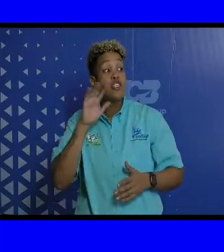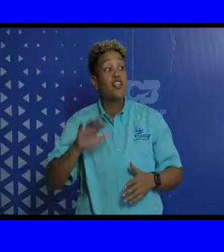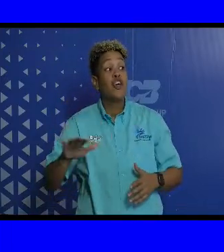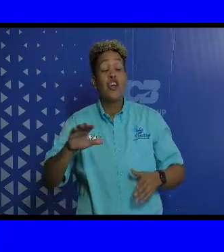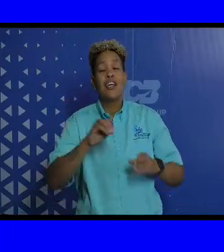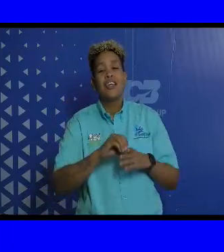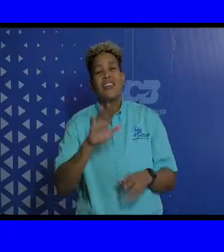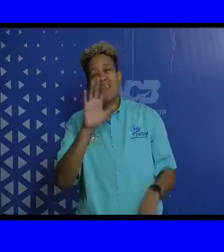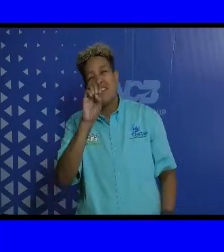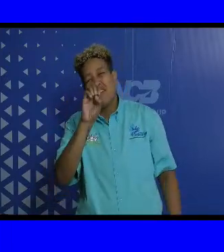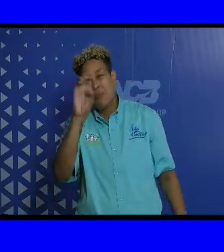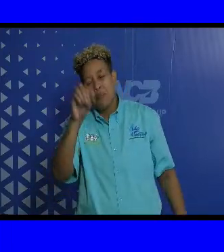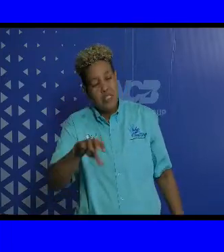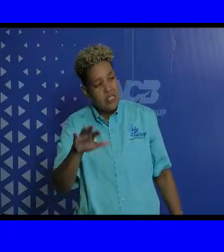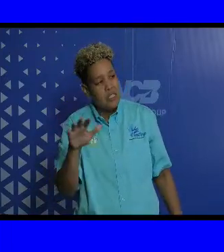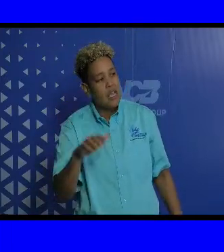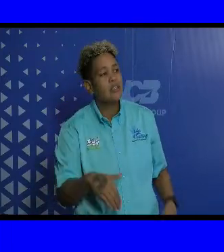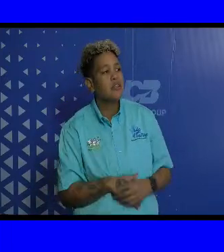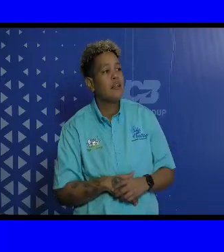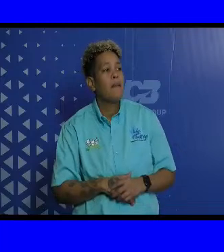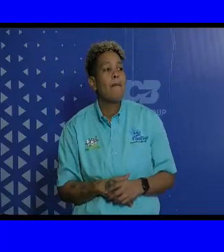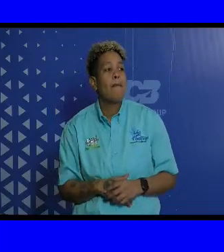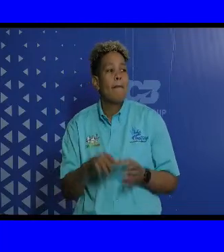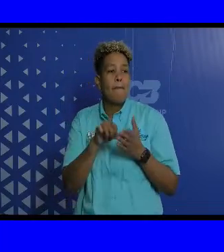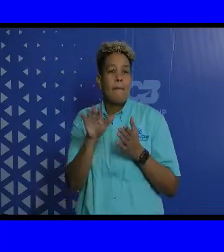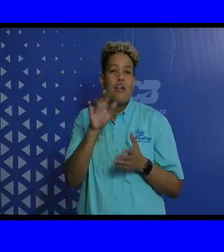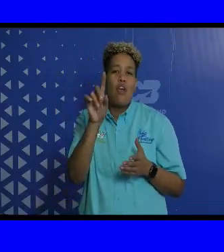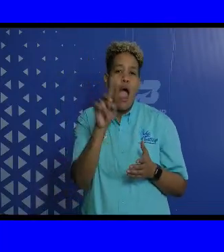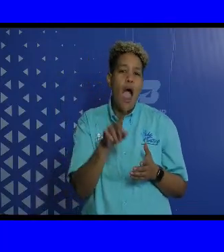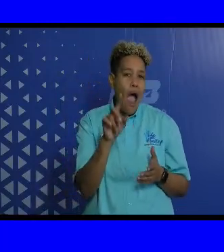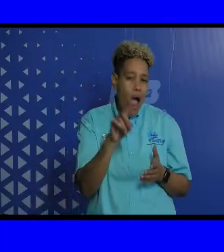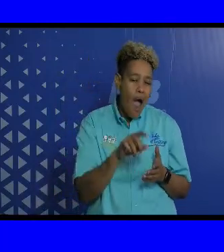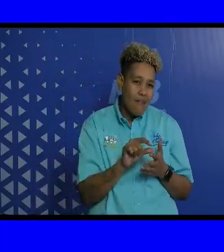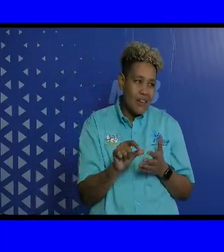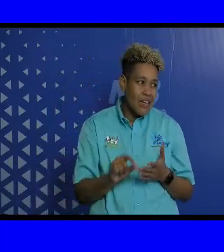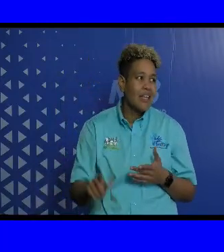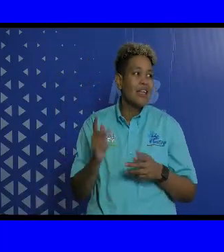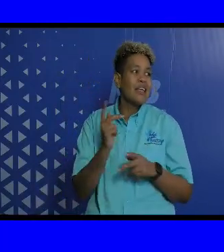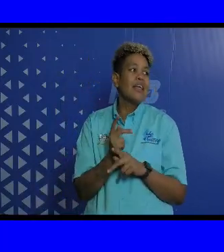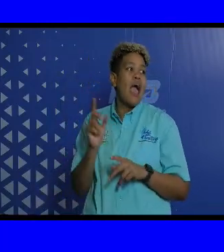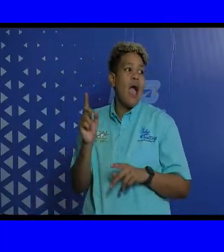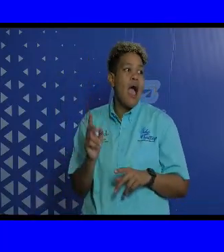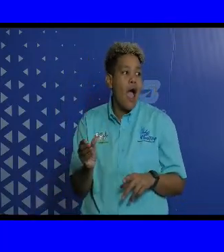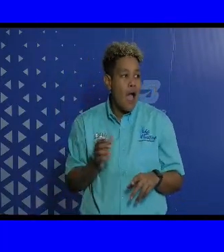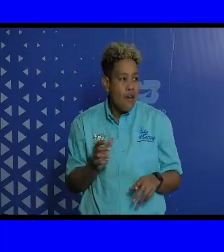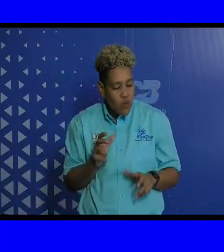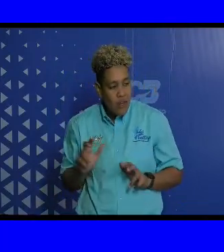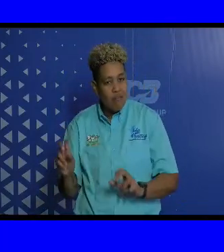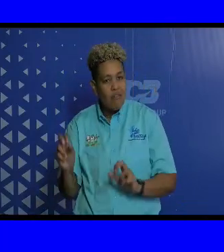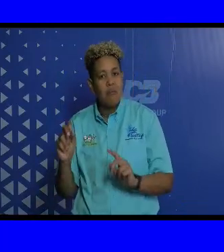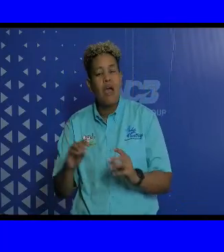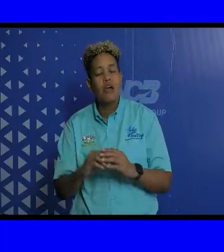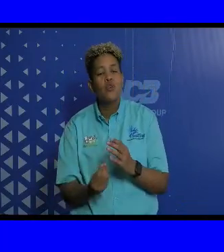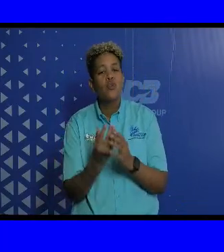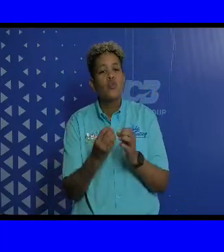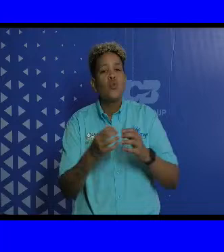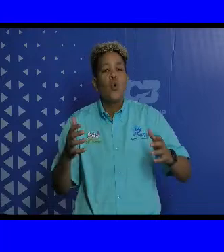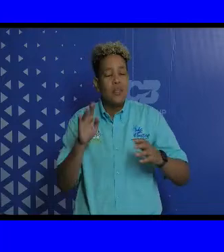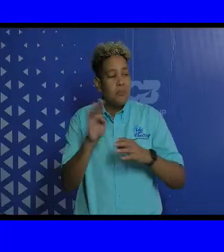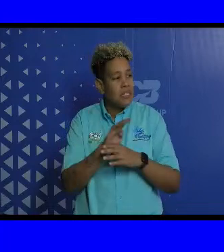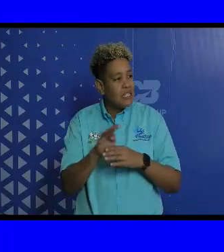in the vicinity of around 50%. So pay out about half in dividends, keep about half to reinvest to fund growth of the